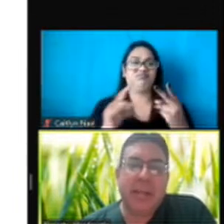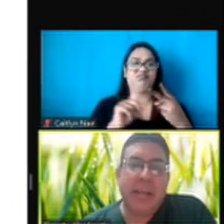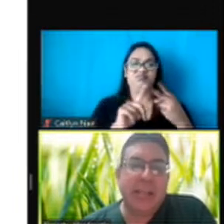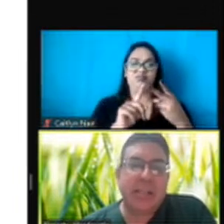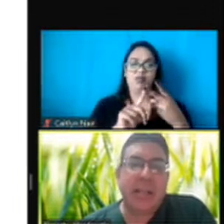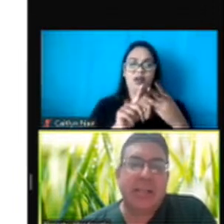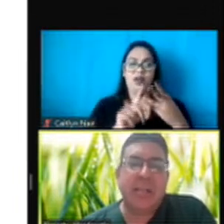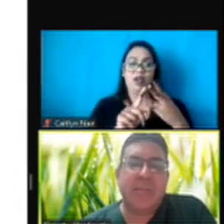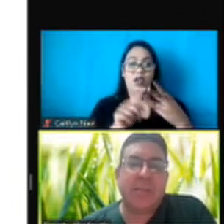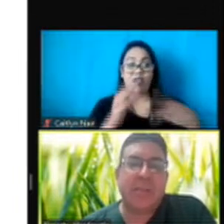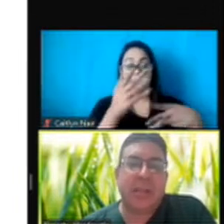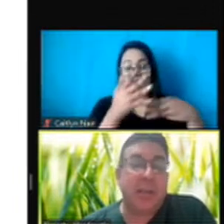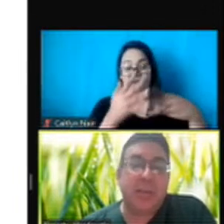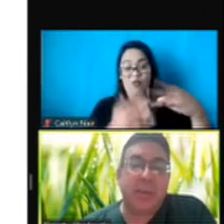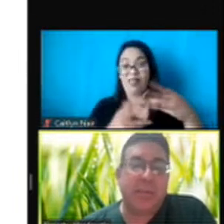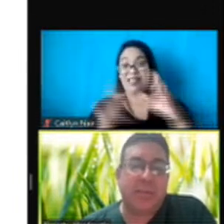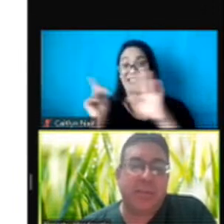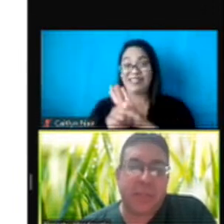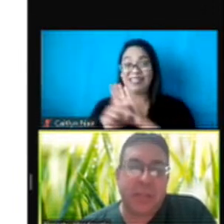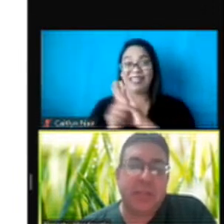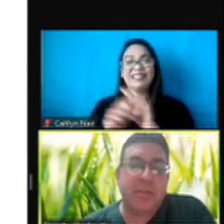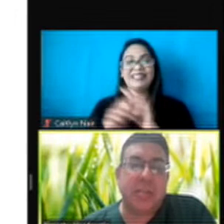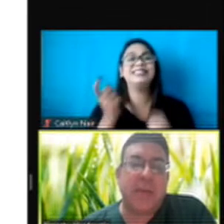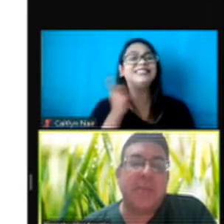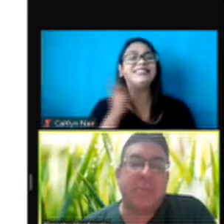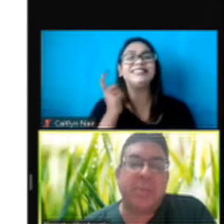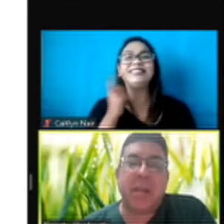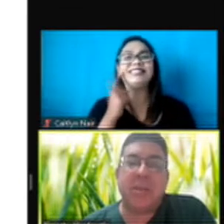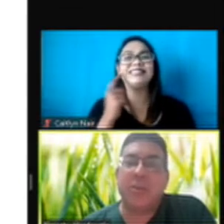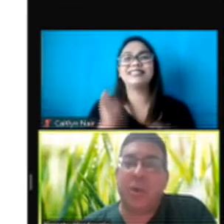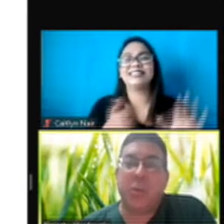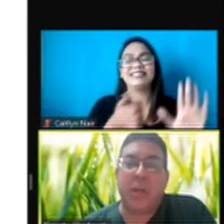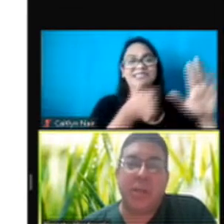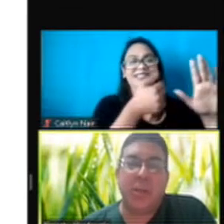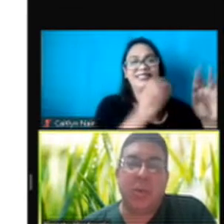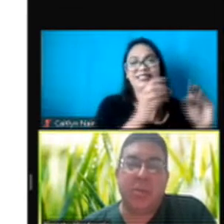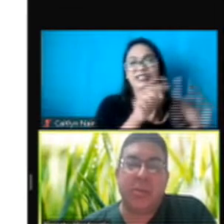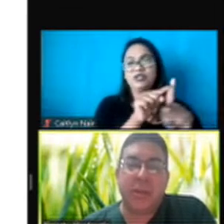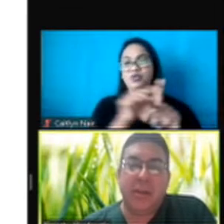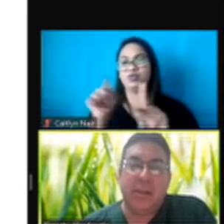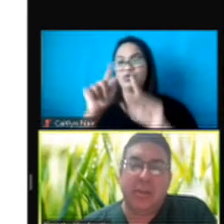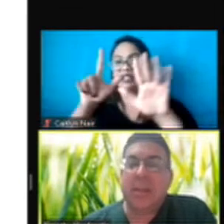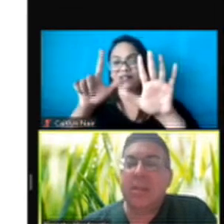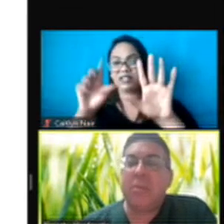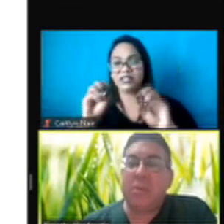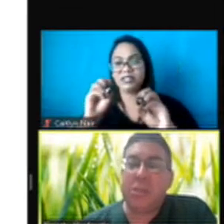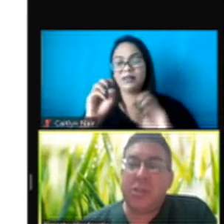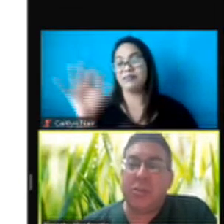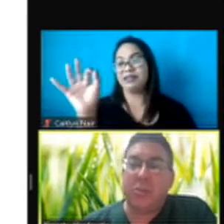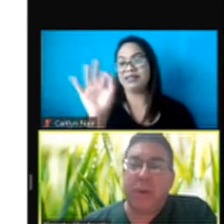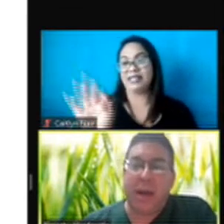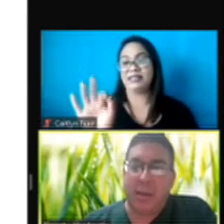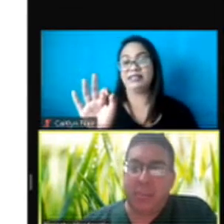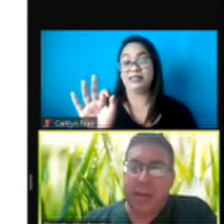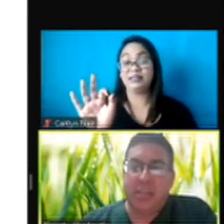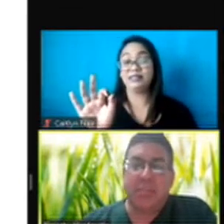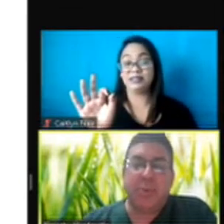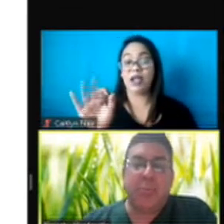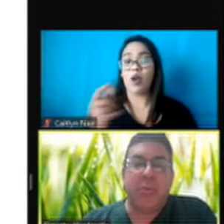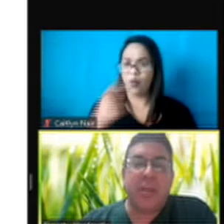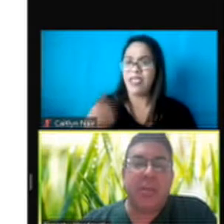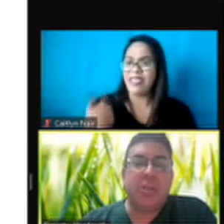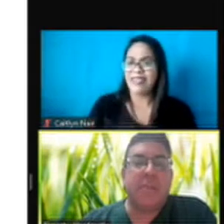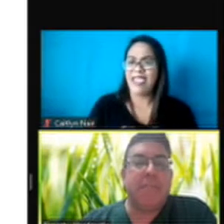up easily 60 to 70% of what we deal with. So that can be reduced